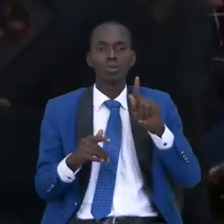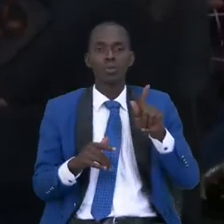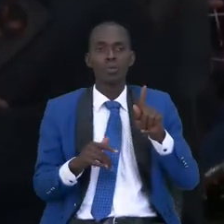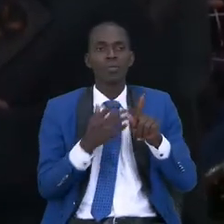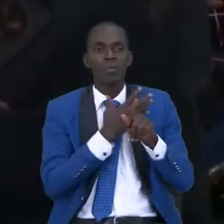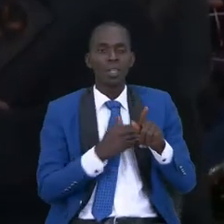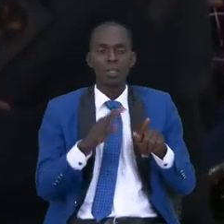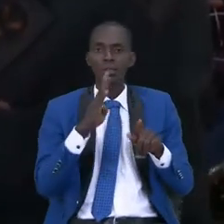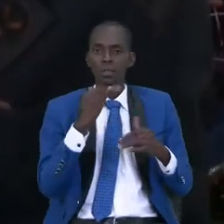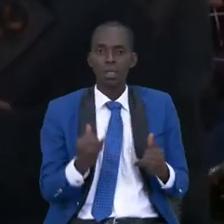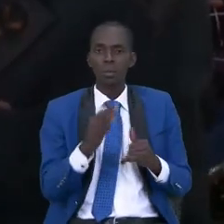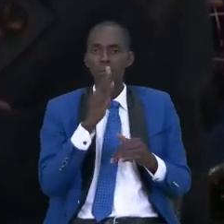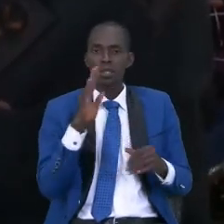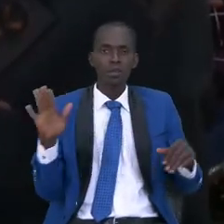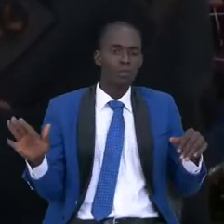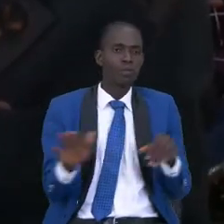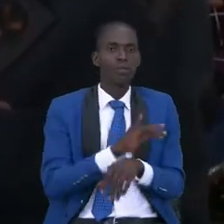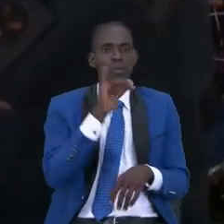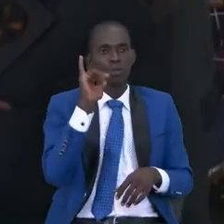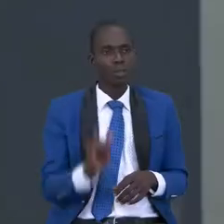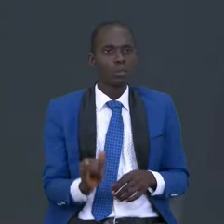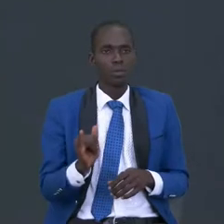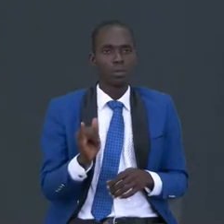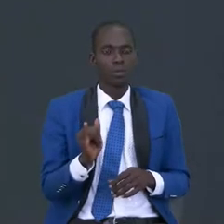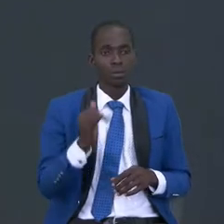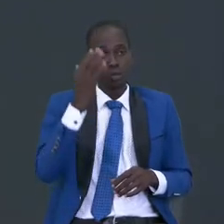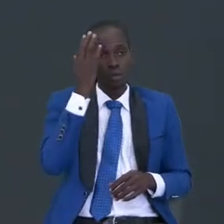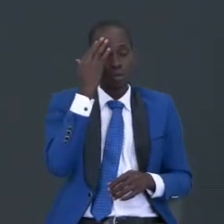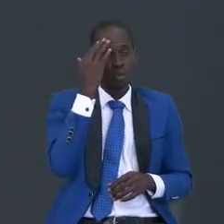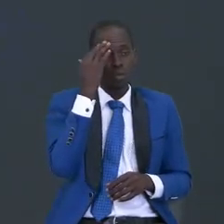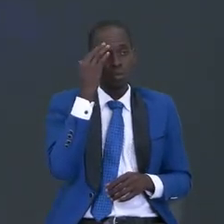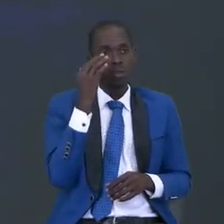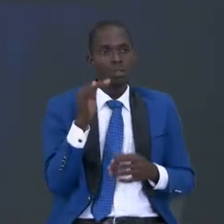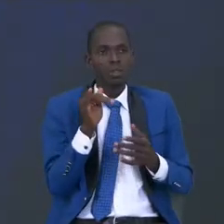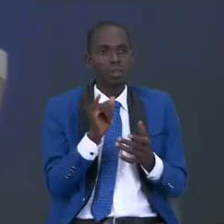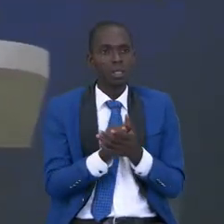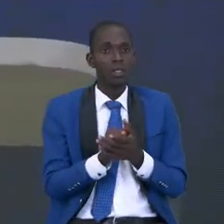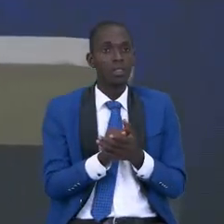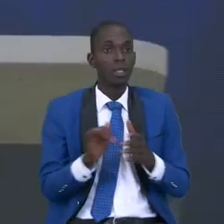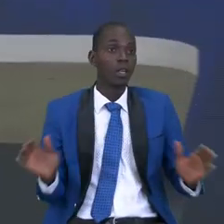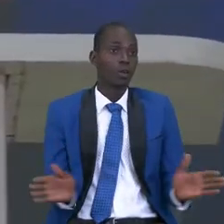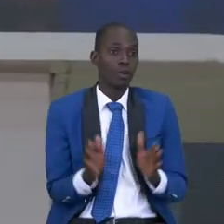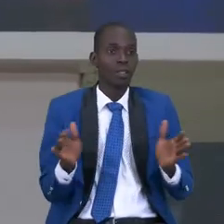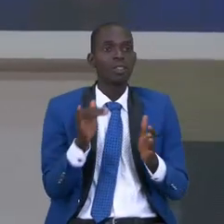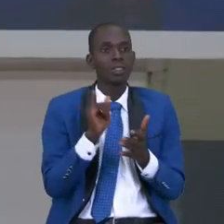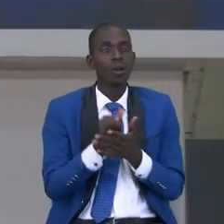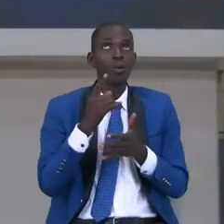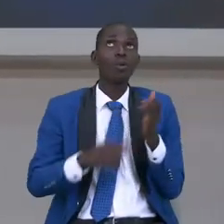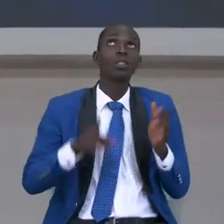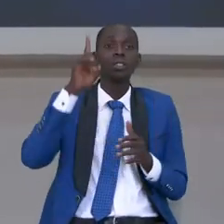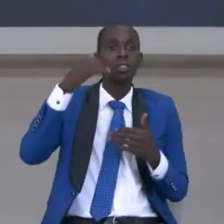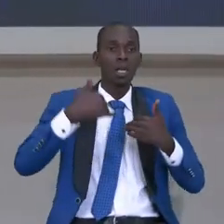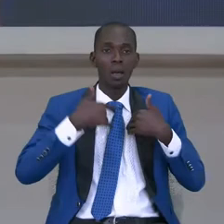fully persuaded that what he had promised, he was able also